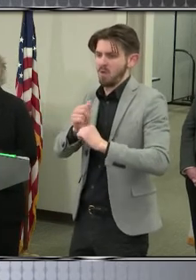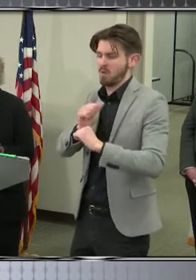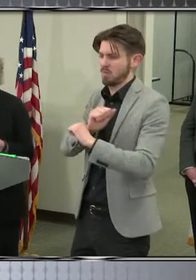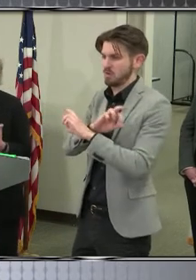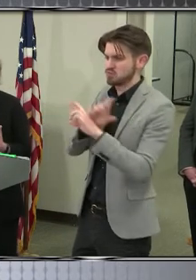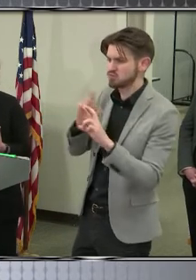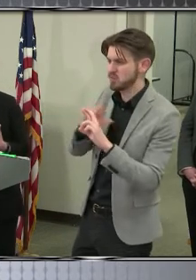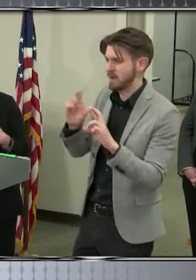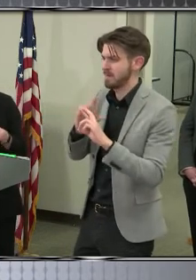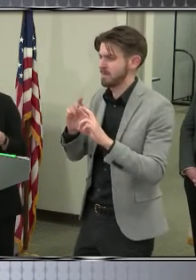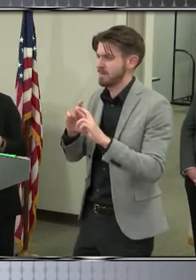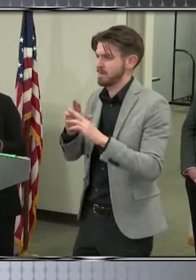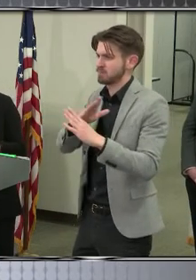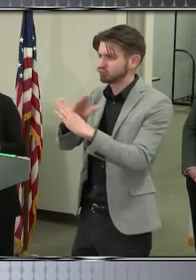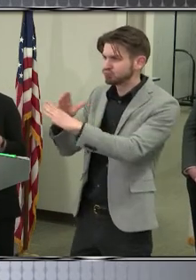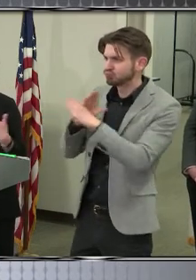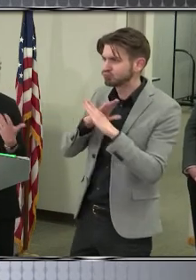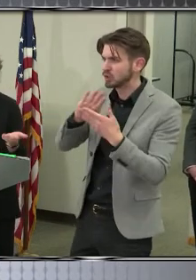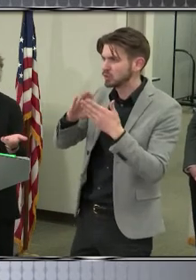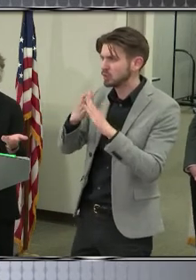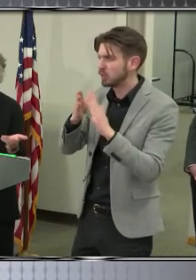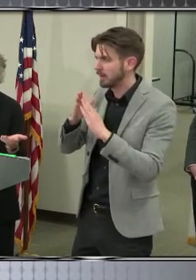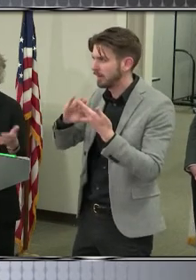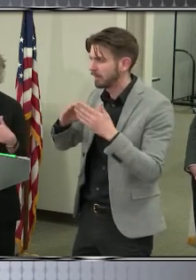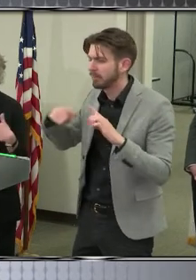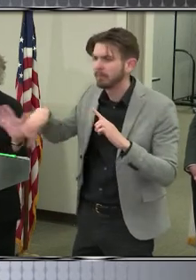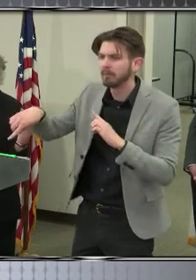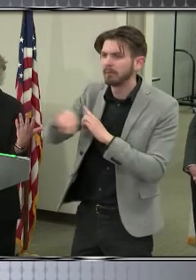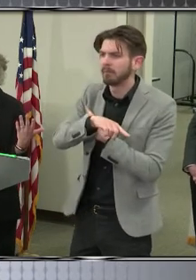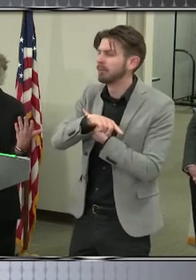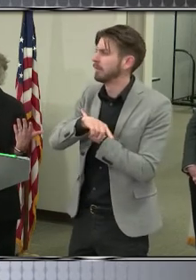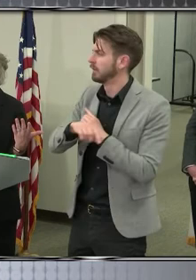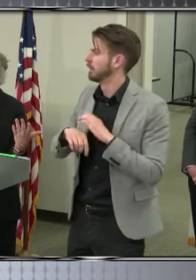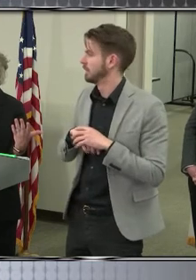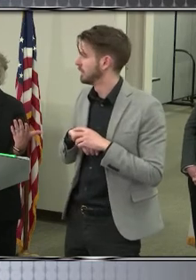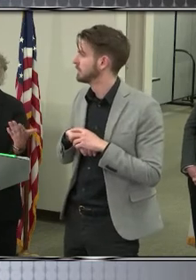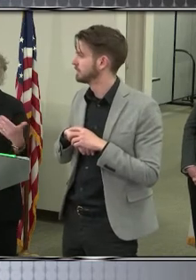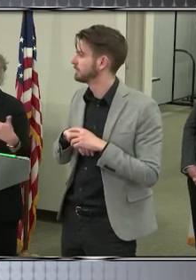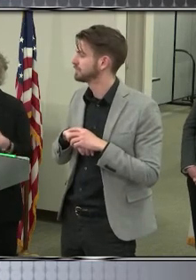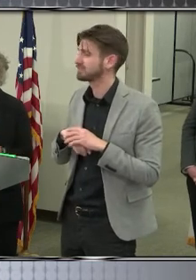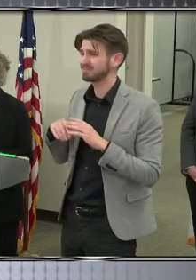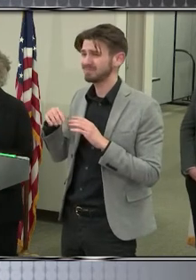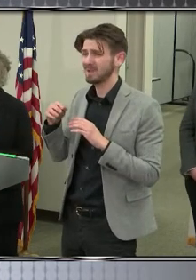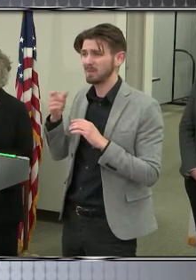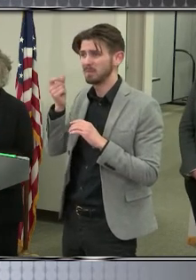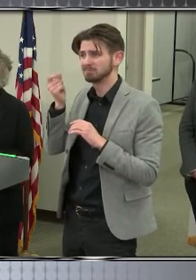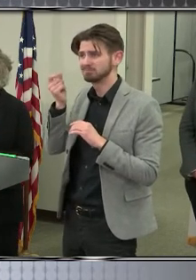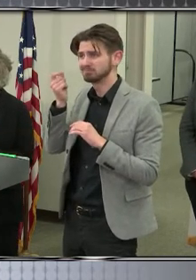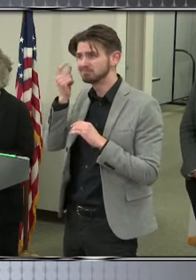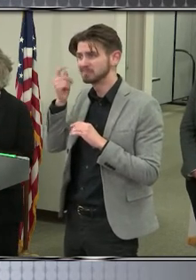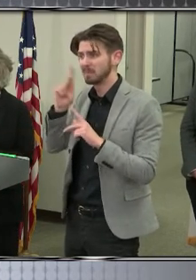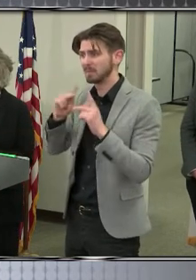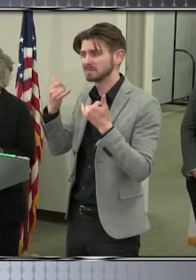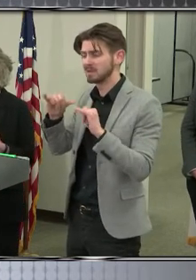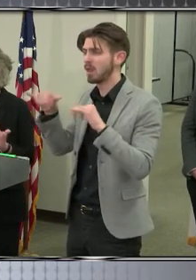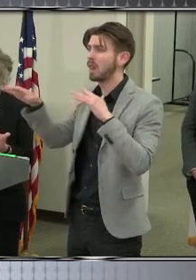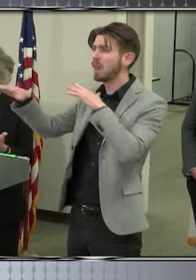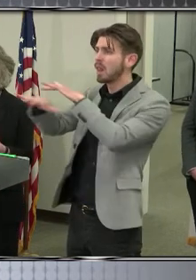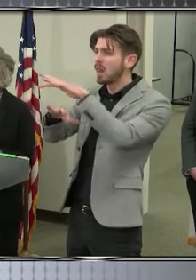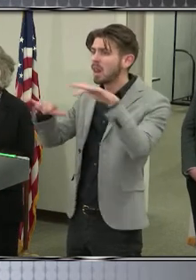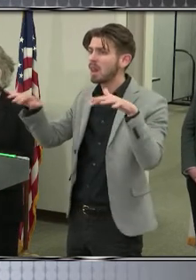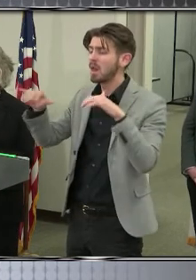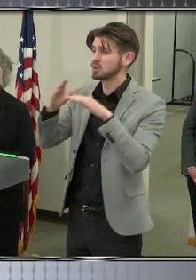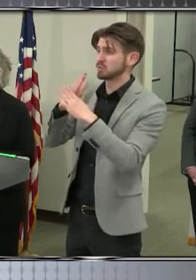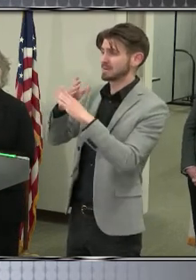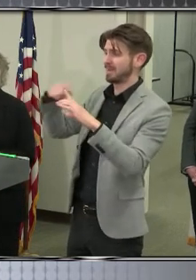protect not only the community that is out and at large, but the community that is already